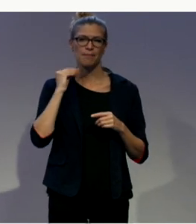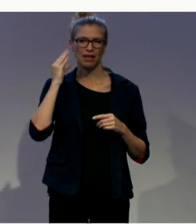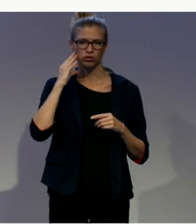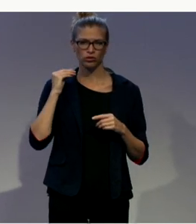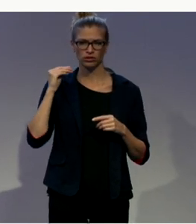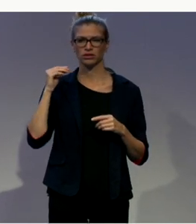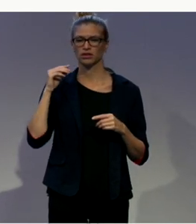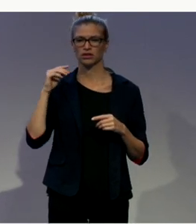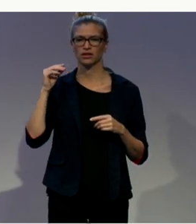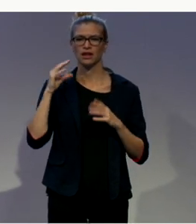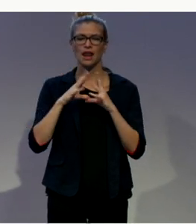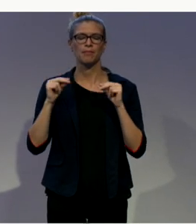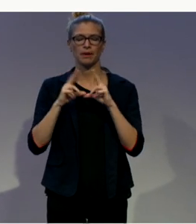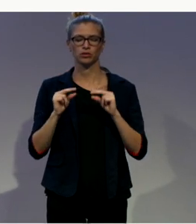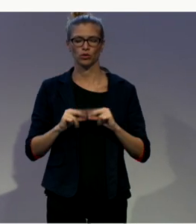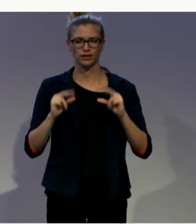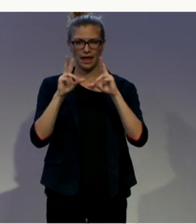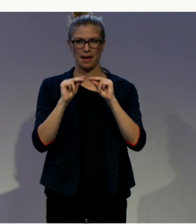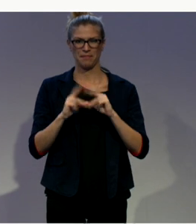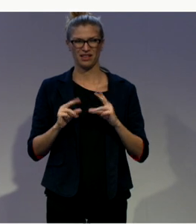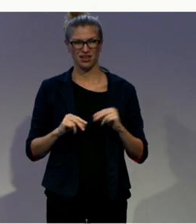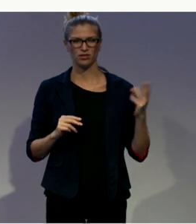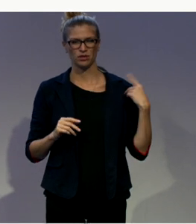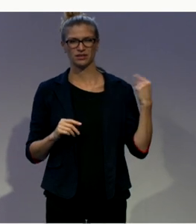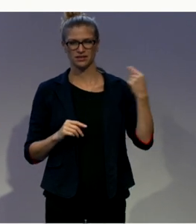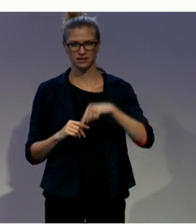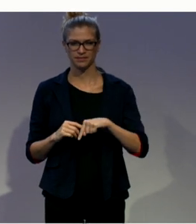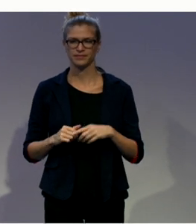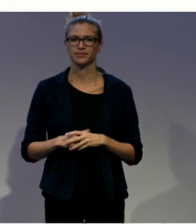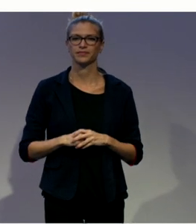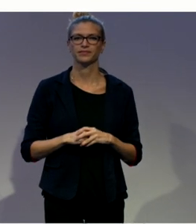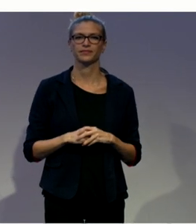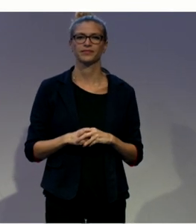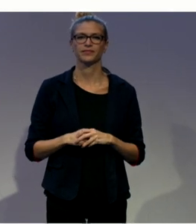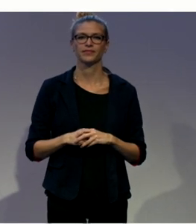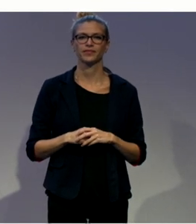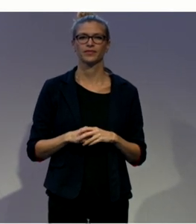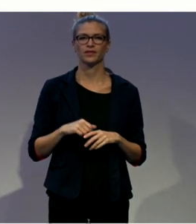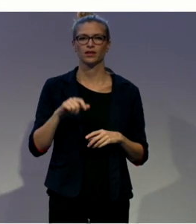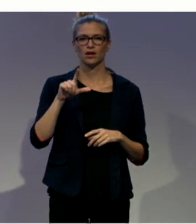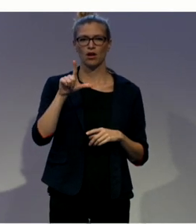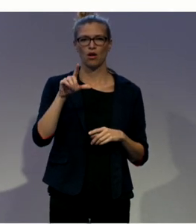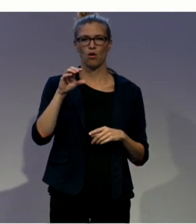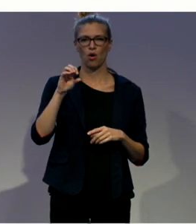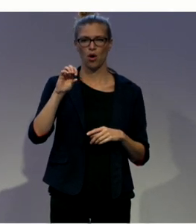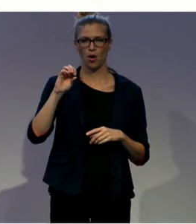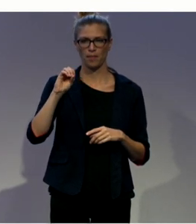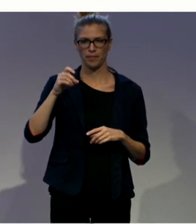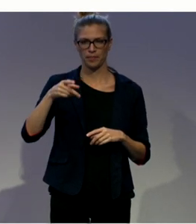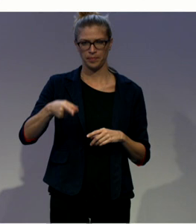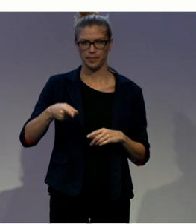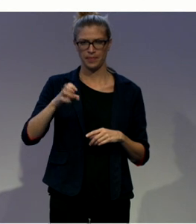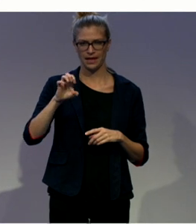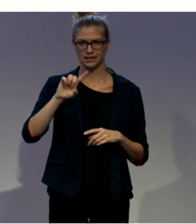turn and I will go on with Carola Lopez, and from Honduras,